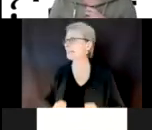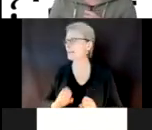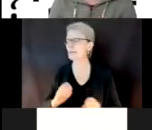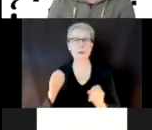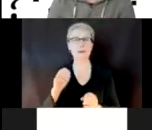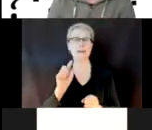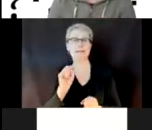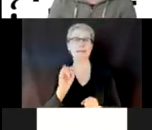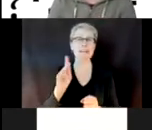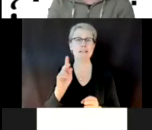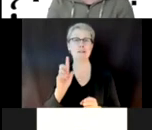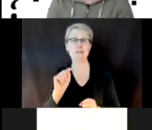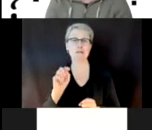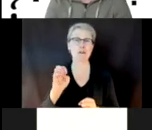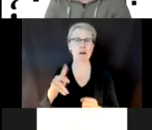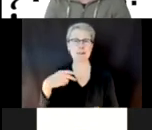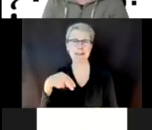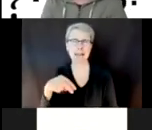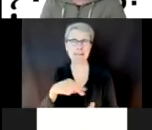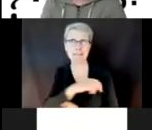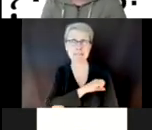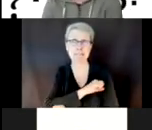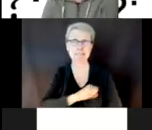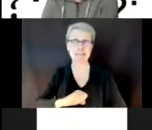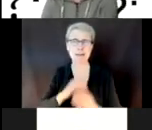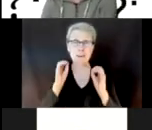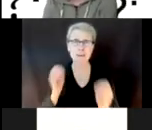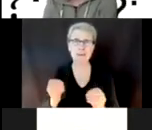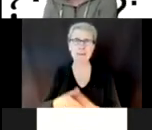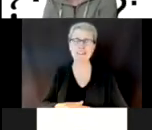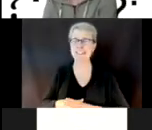don't. I wish you did too. Yeah.